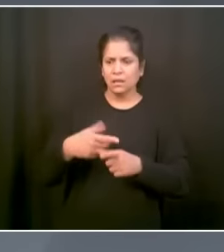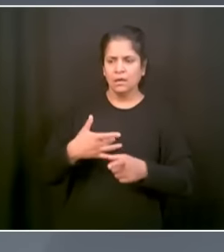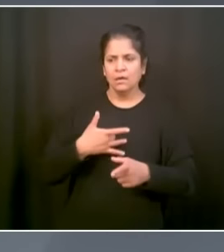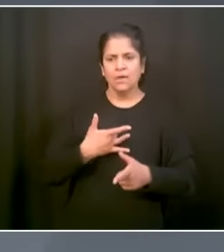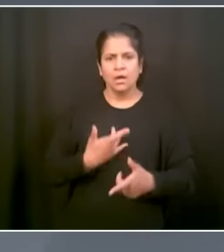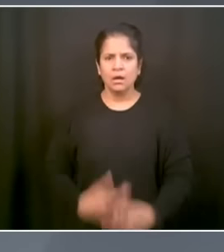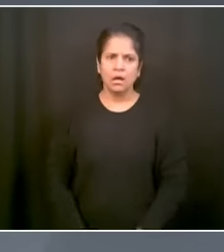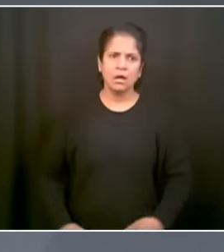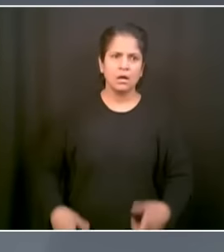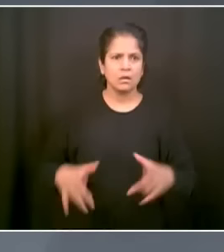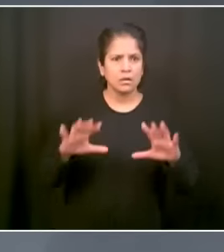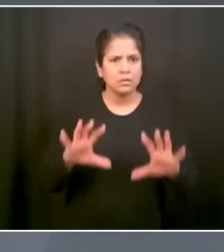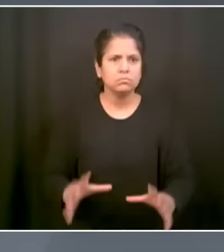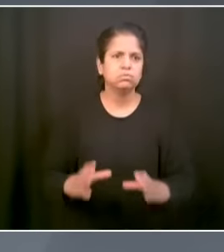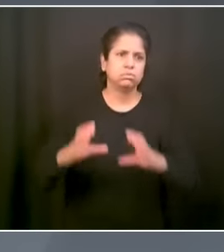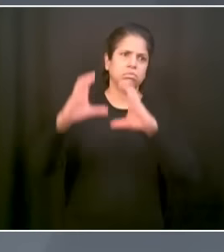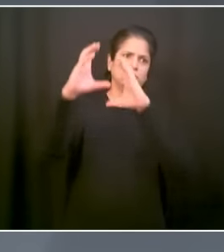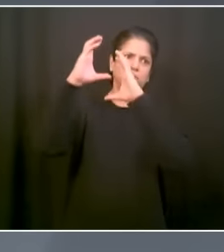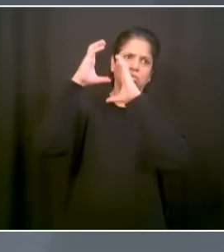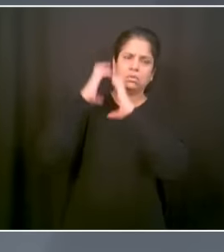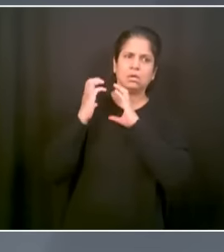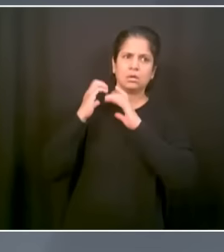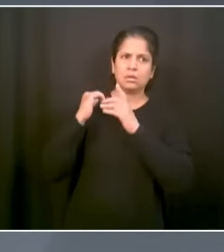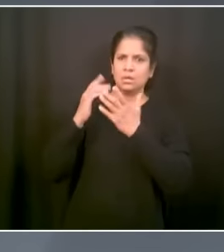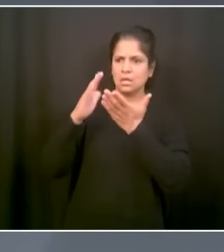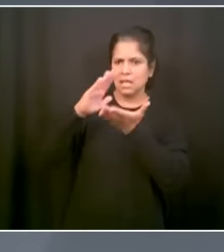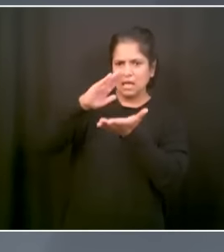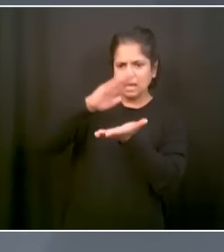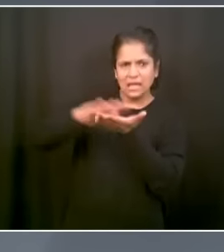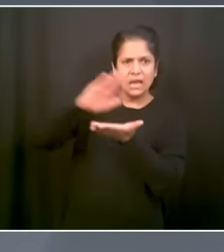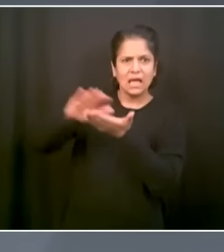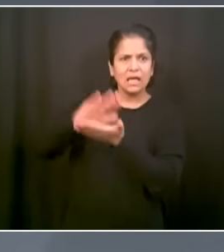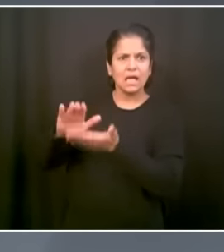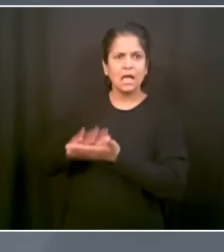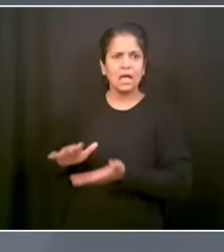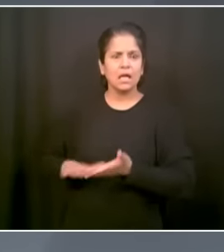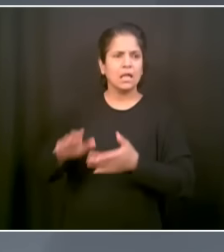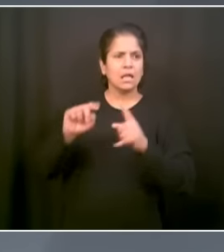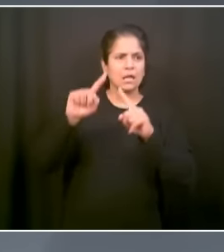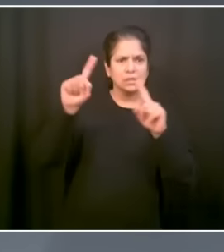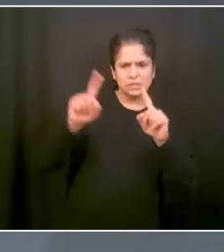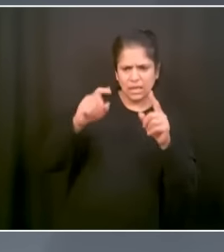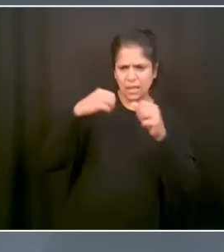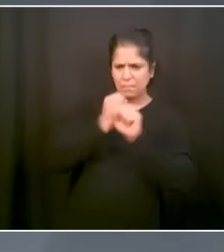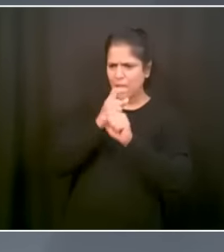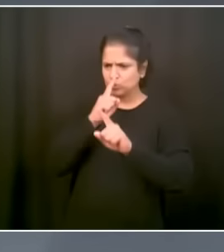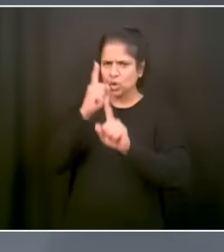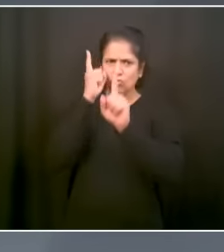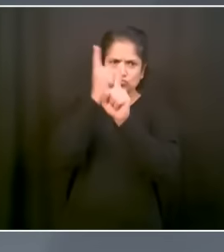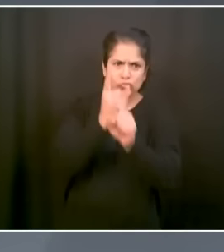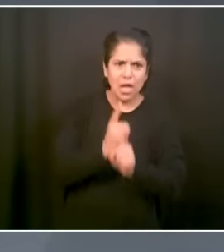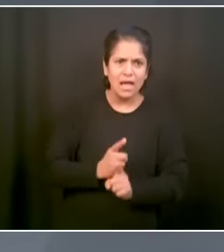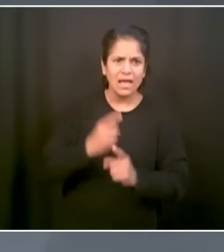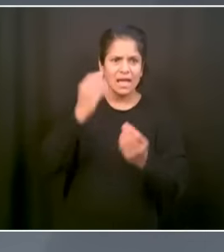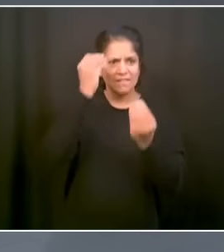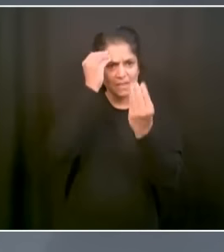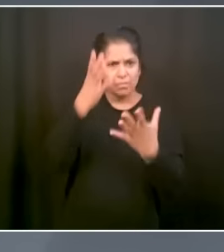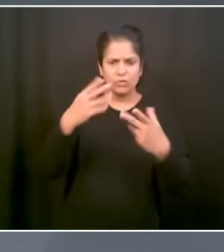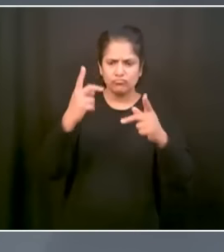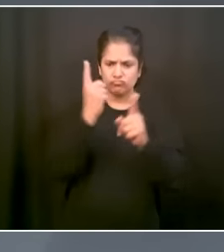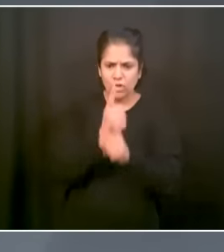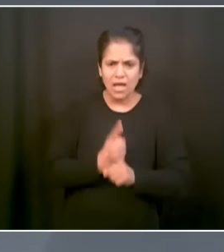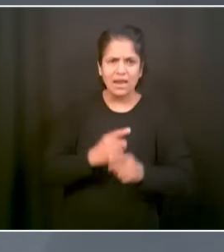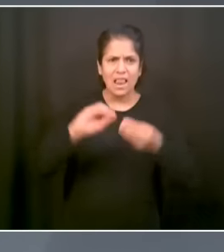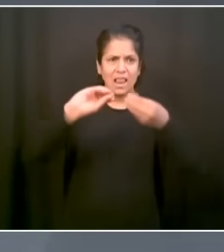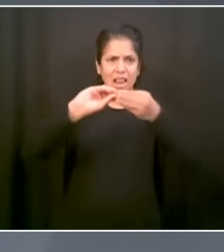was intentionally pushing so much of its actual costs off the books. And we are now looking to be honest and open with New Yorkers